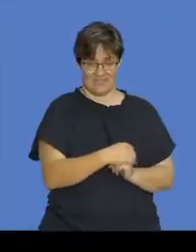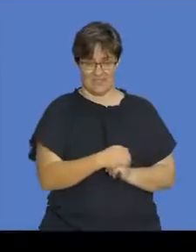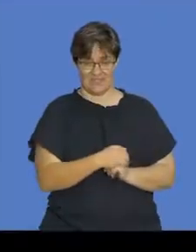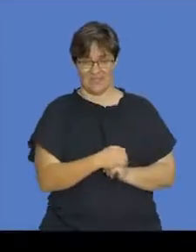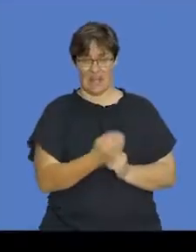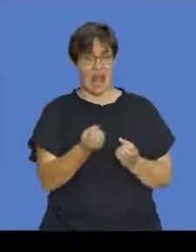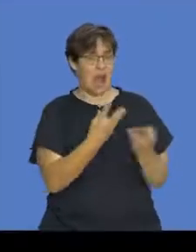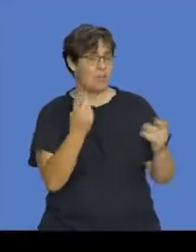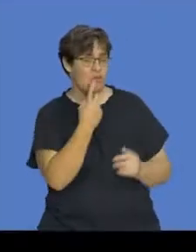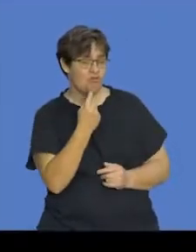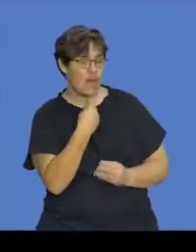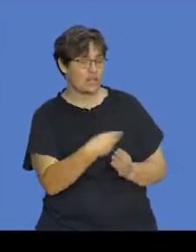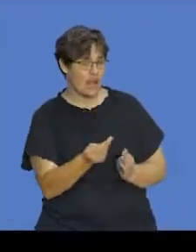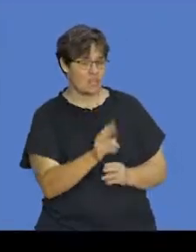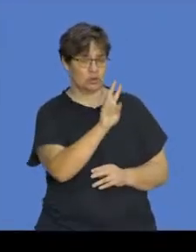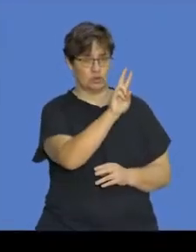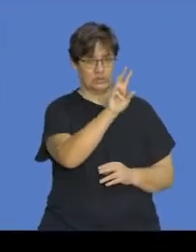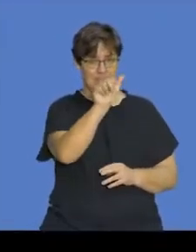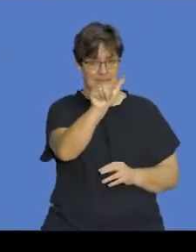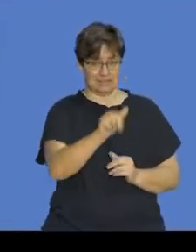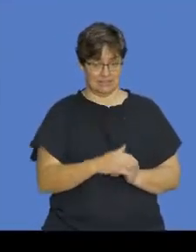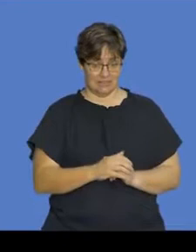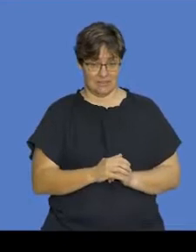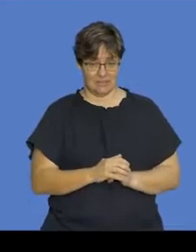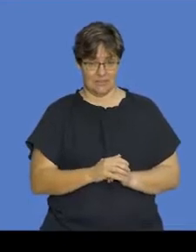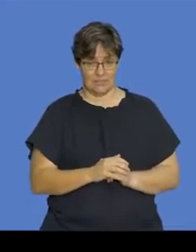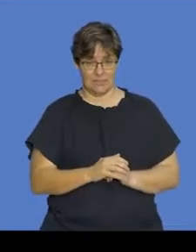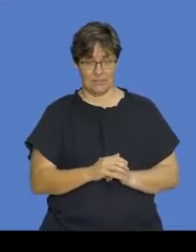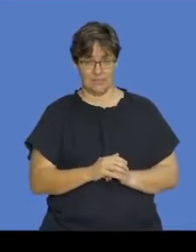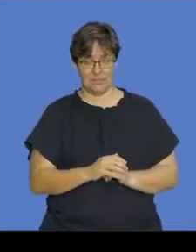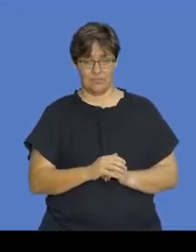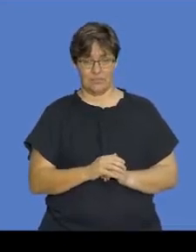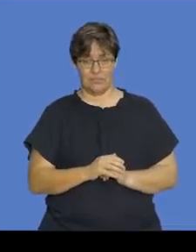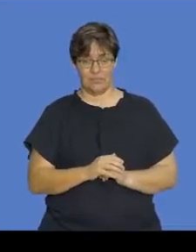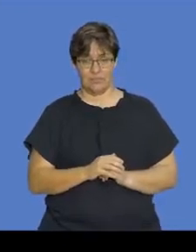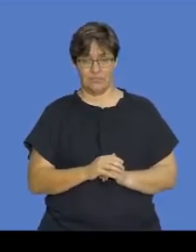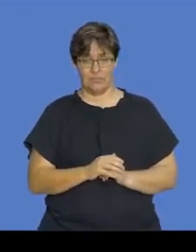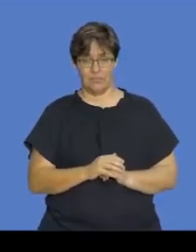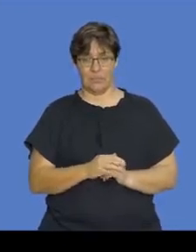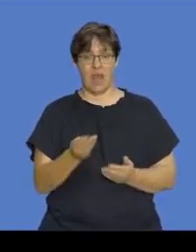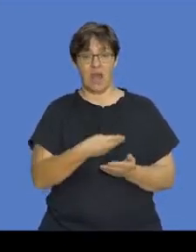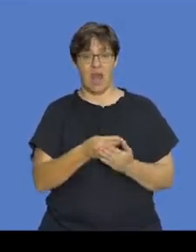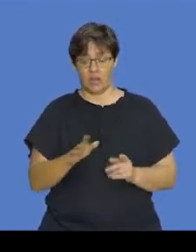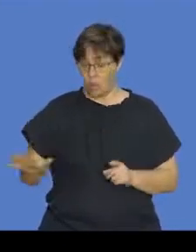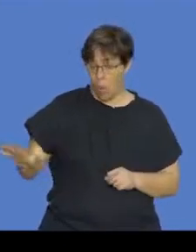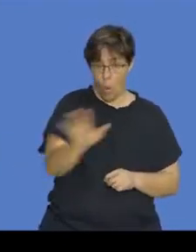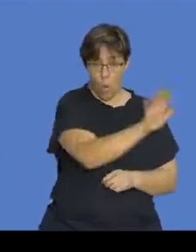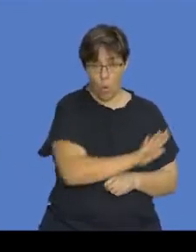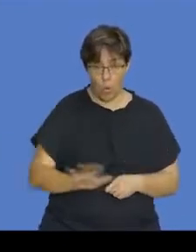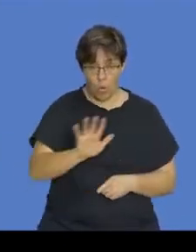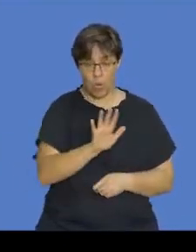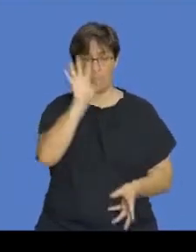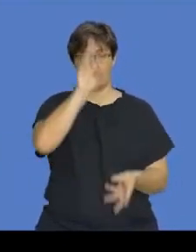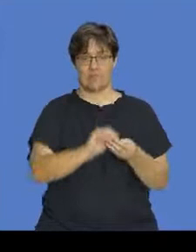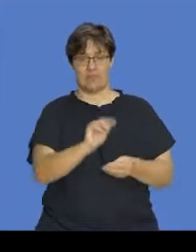of red cards is 26. And the number of cards in the deck is